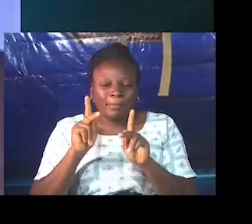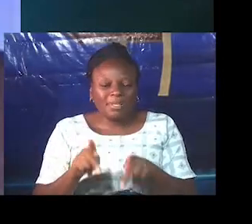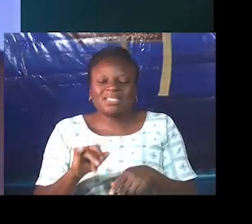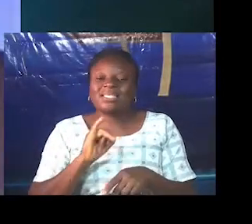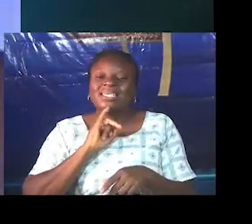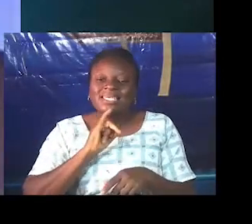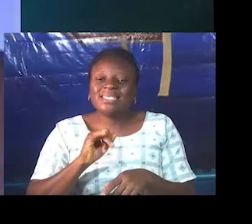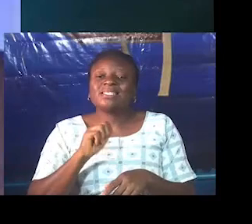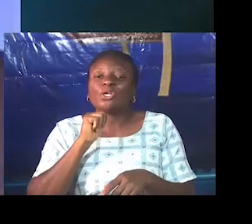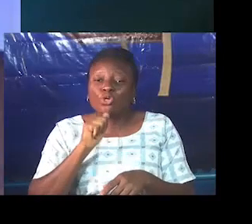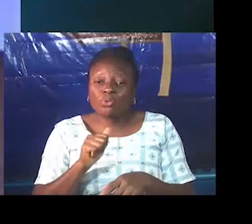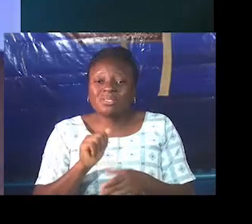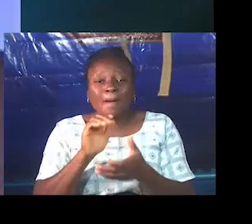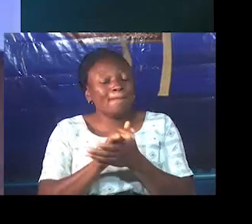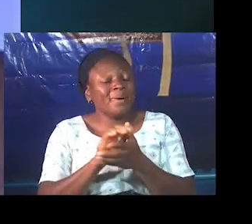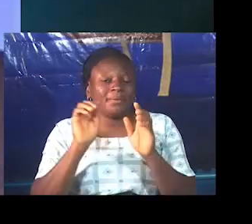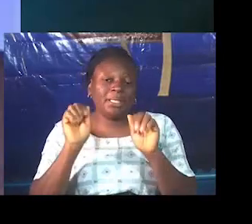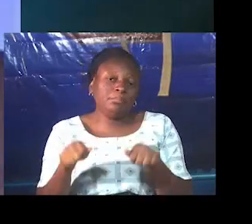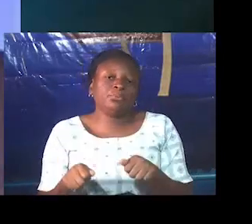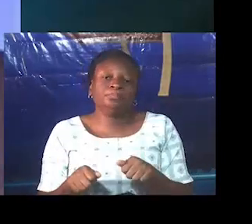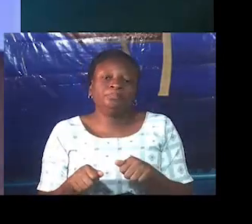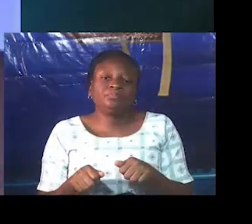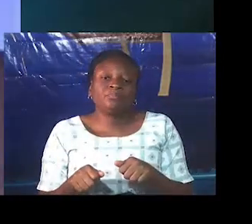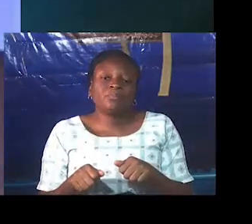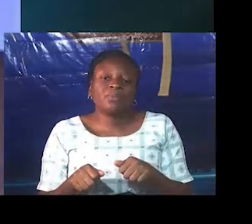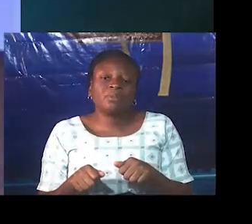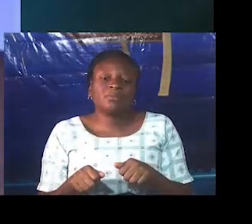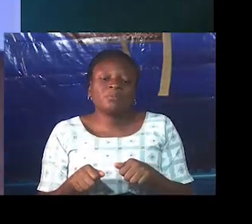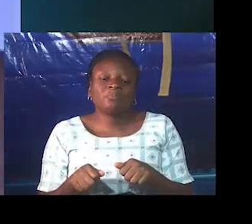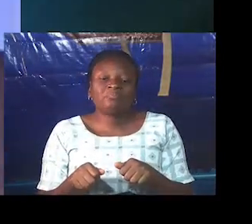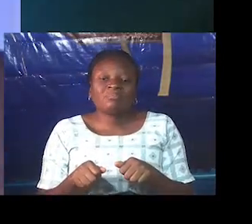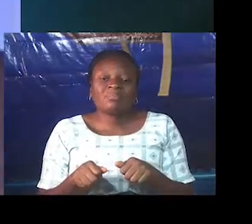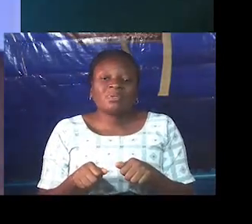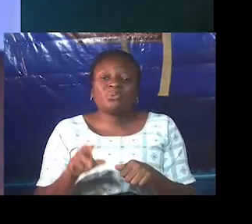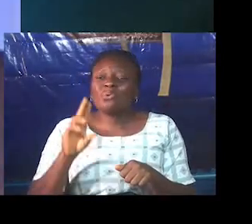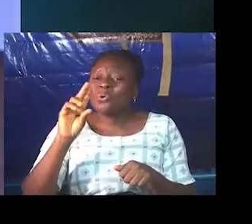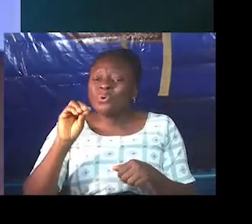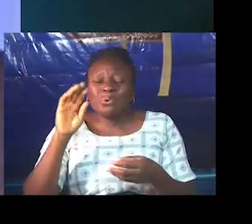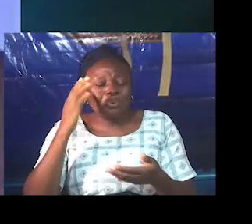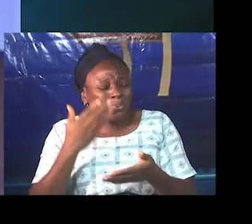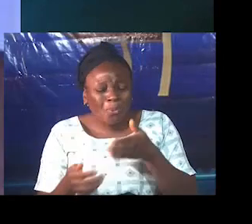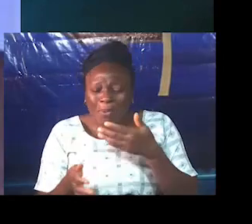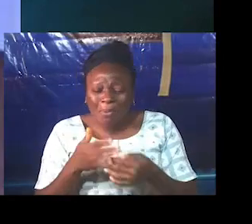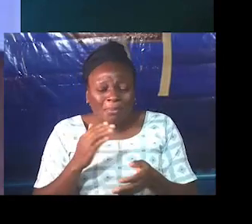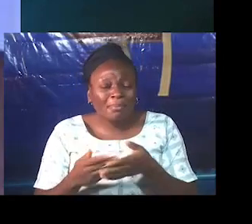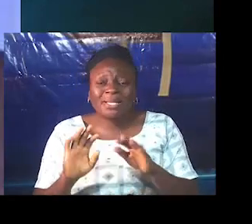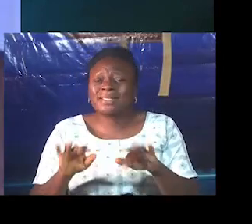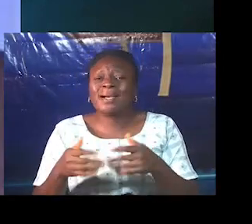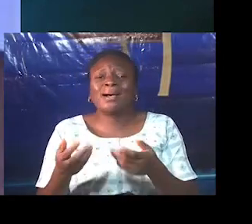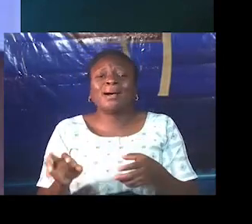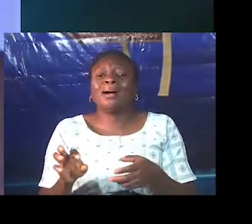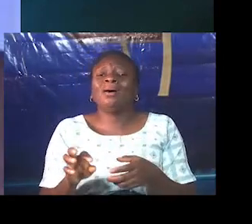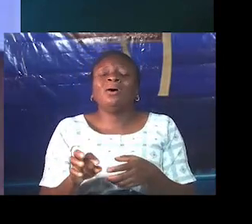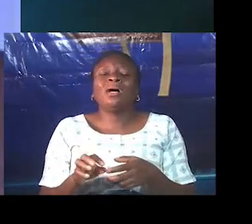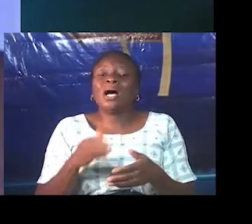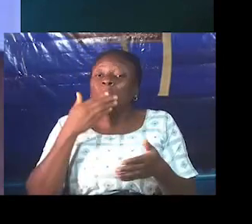matter how he appears, no matter how gentle he is, no matter how kind, how loving he appears to be, but